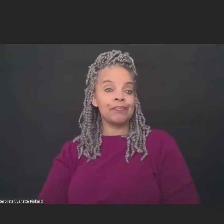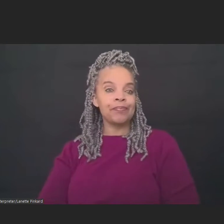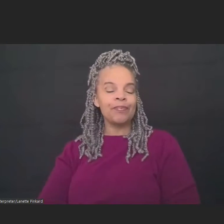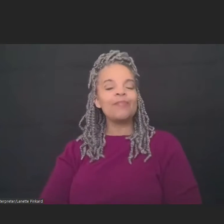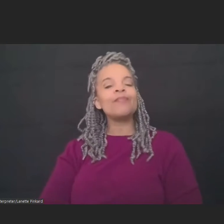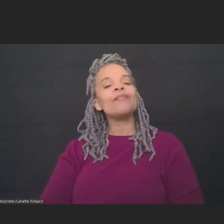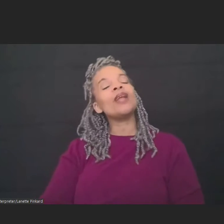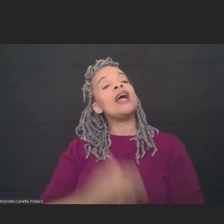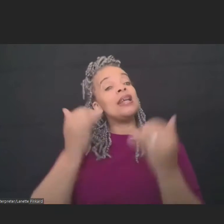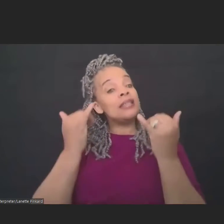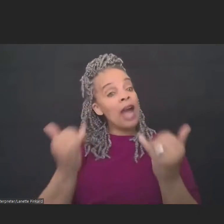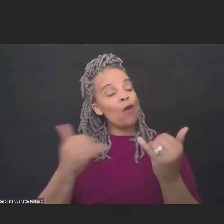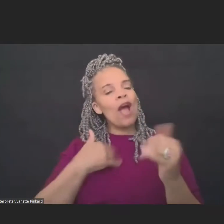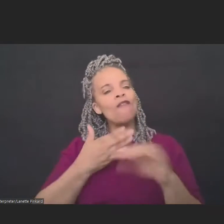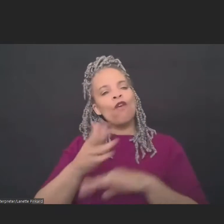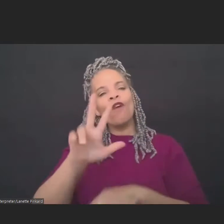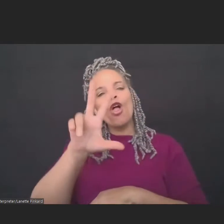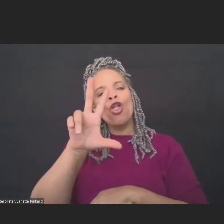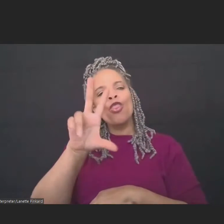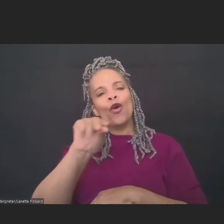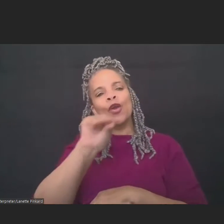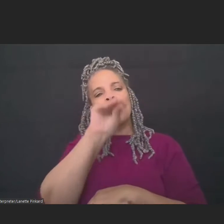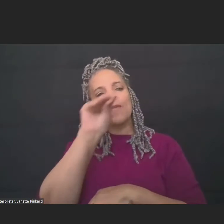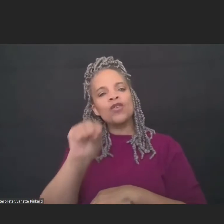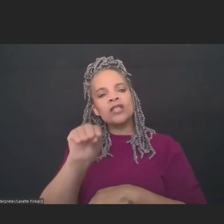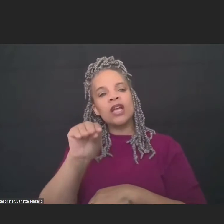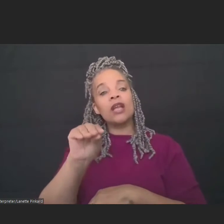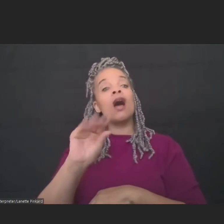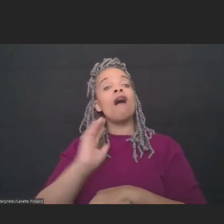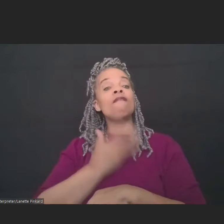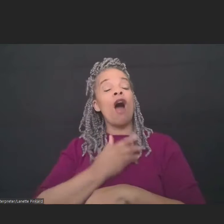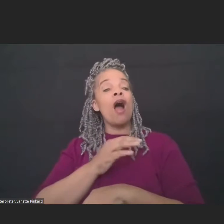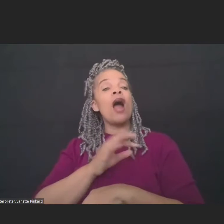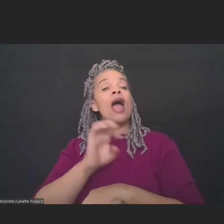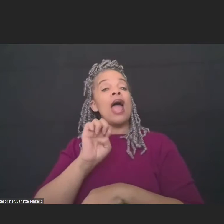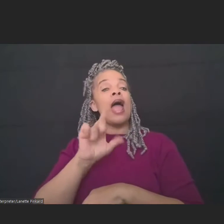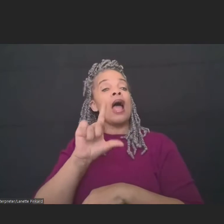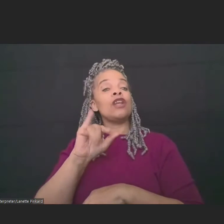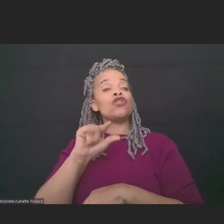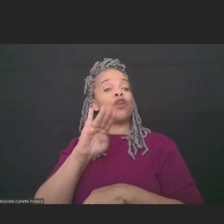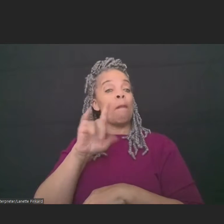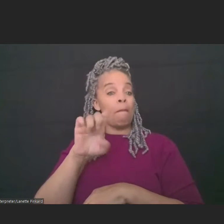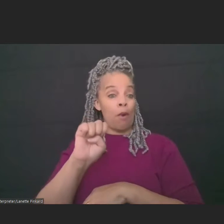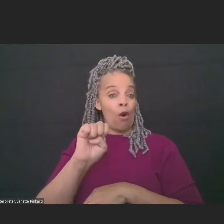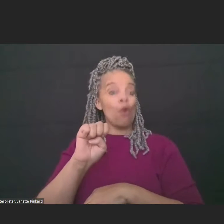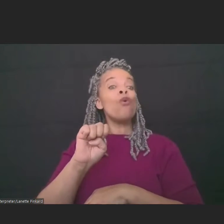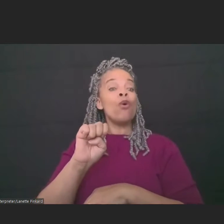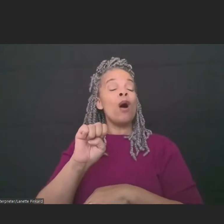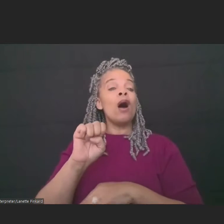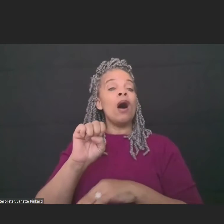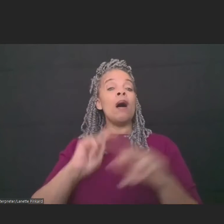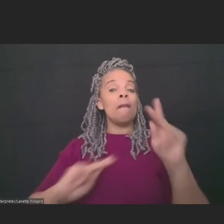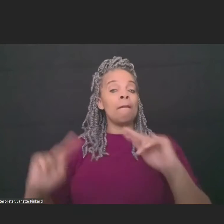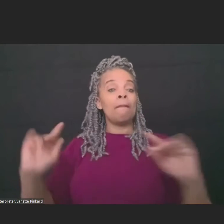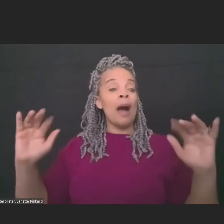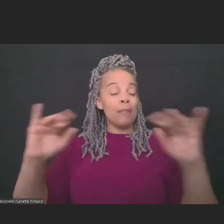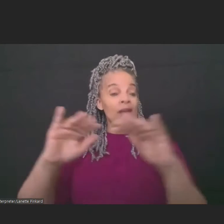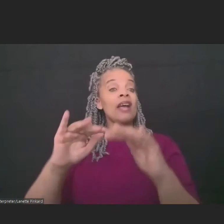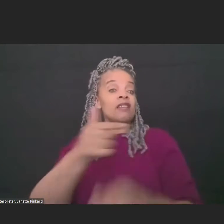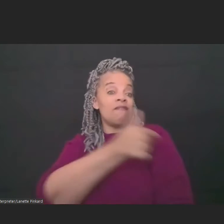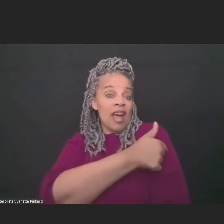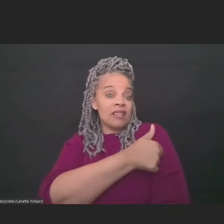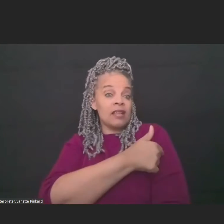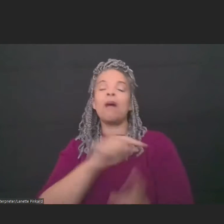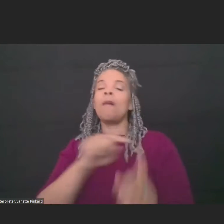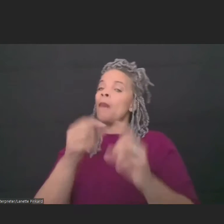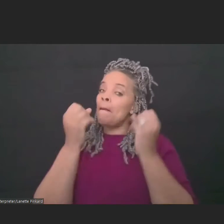We now have over 30% of our eligible population vaccinated. But that still means we have a lot of you who